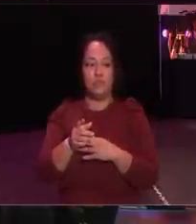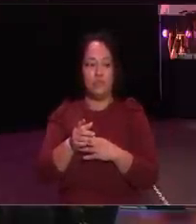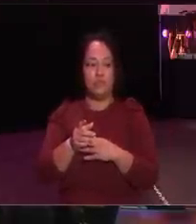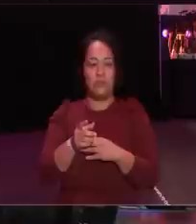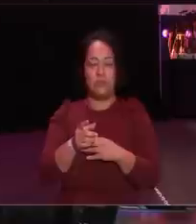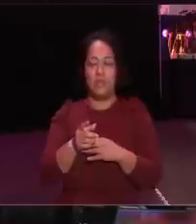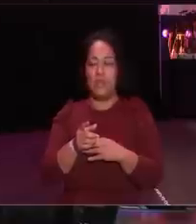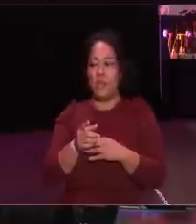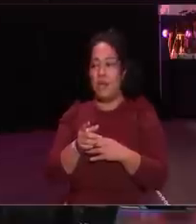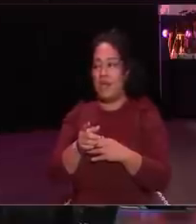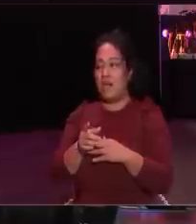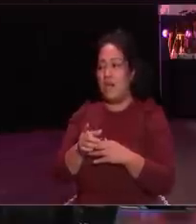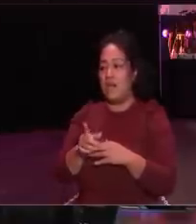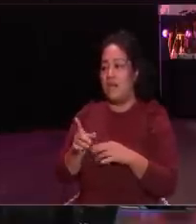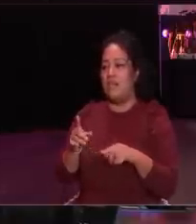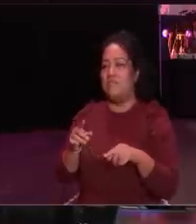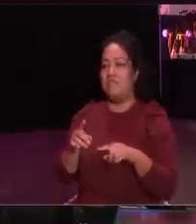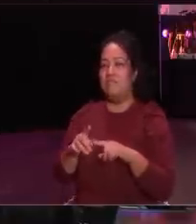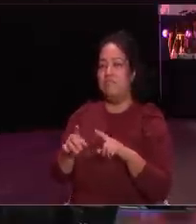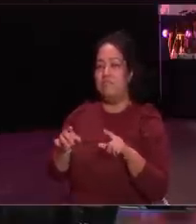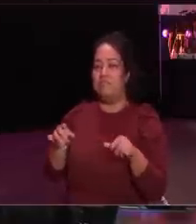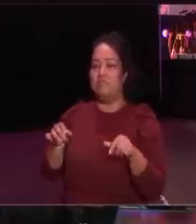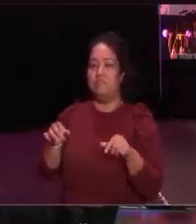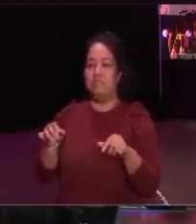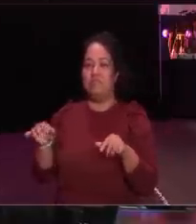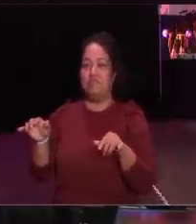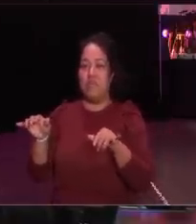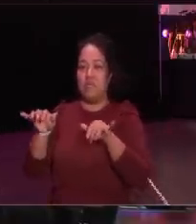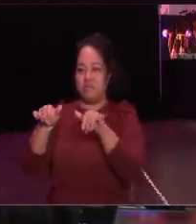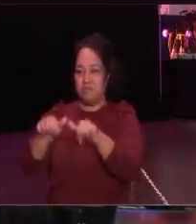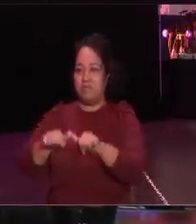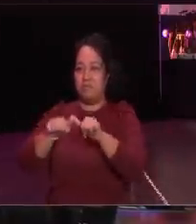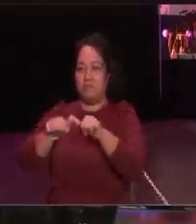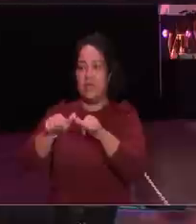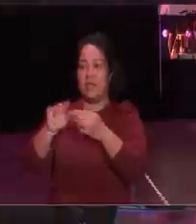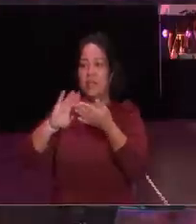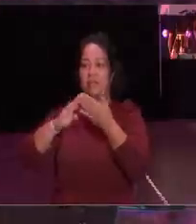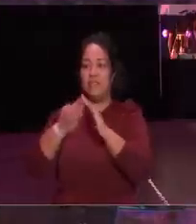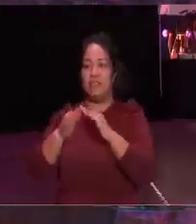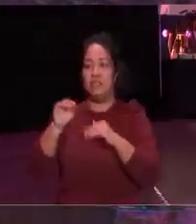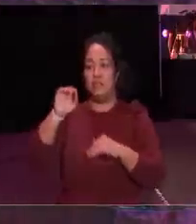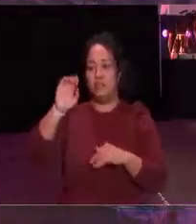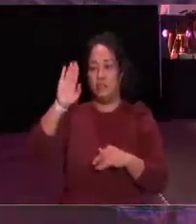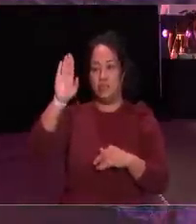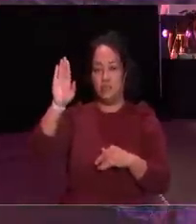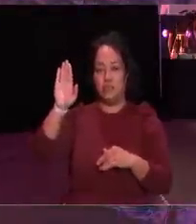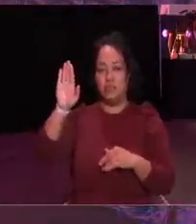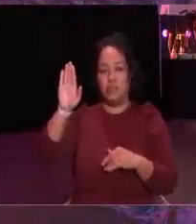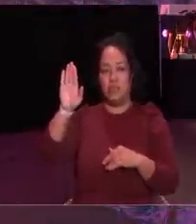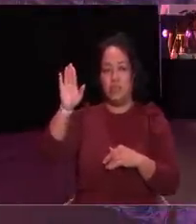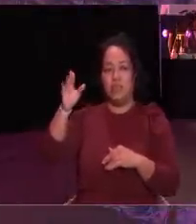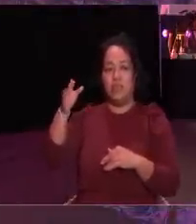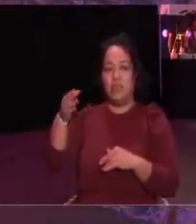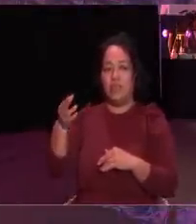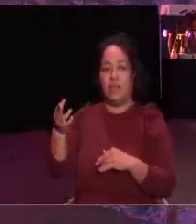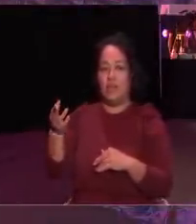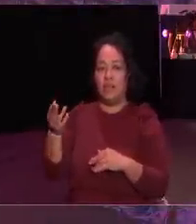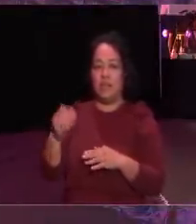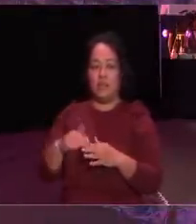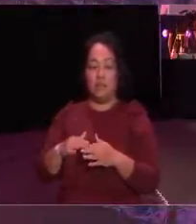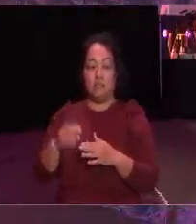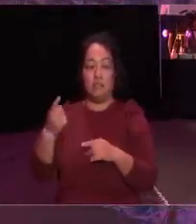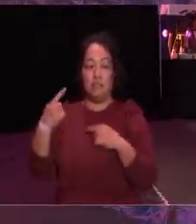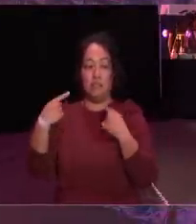de Jerusalén. But tarry ye in the city of Jerusalem. Hasta que seáis investidos. Until you be endued.